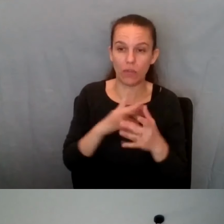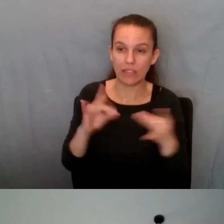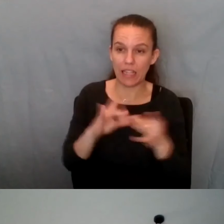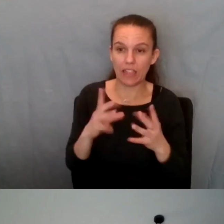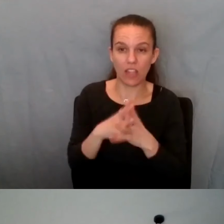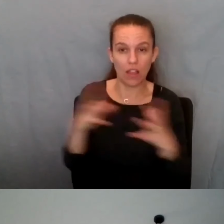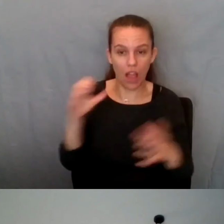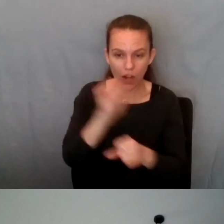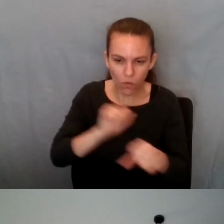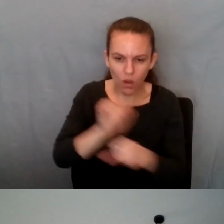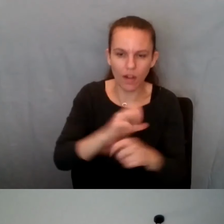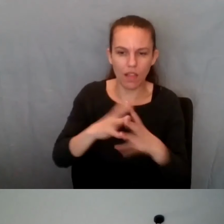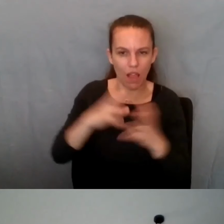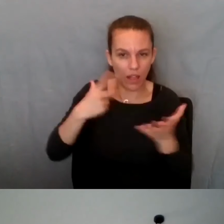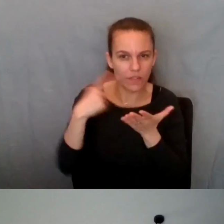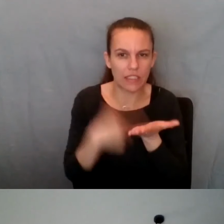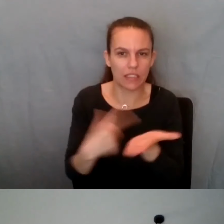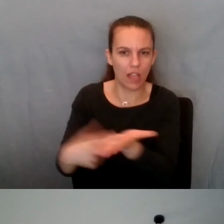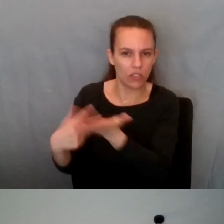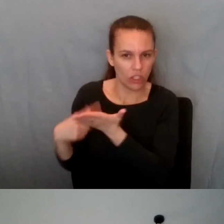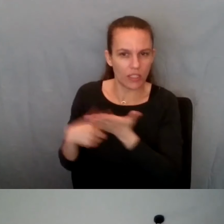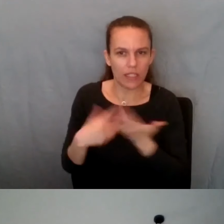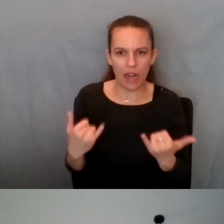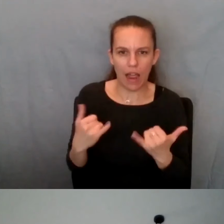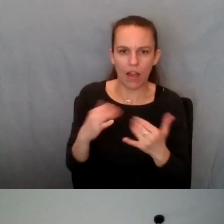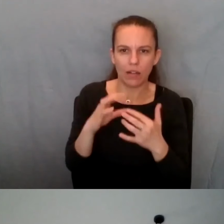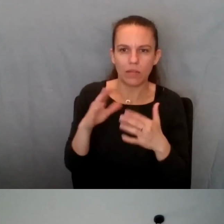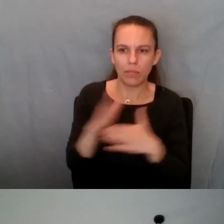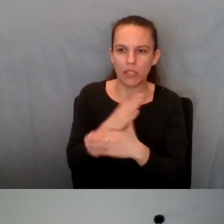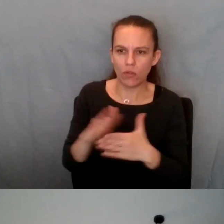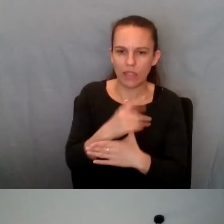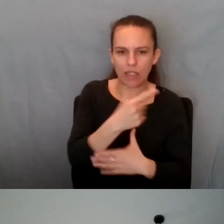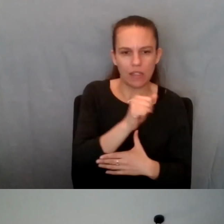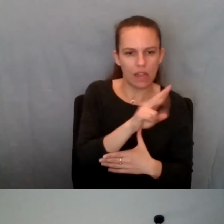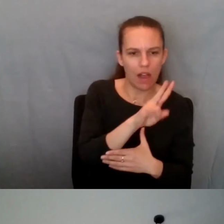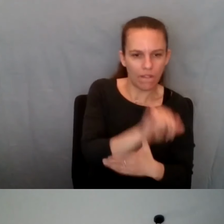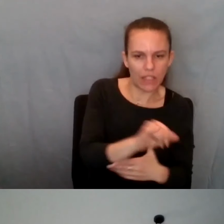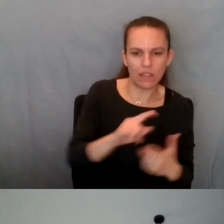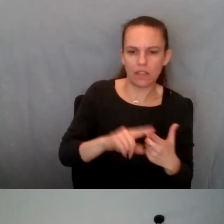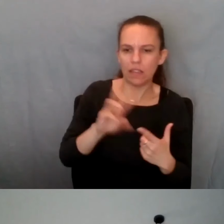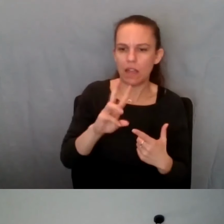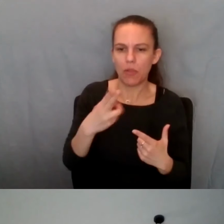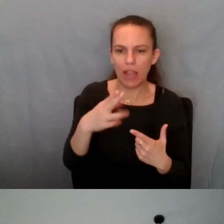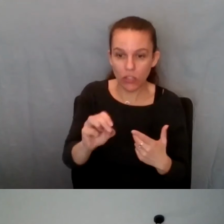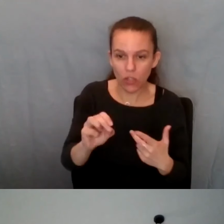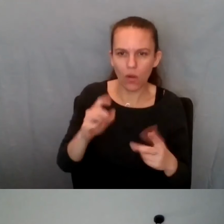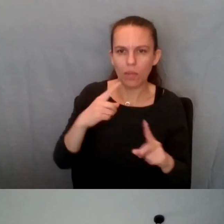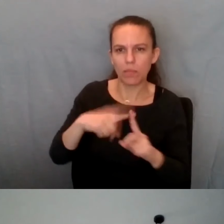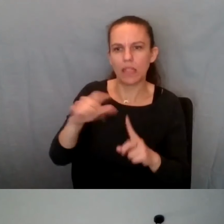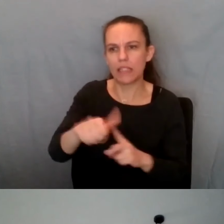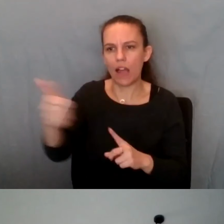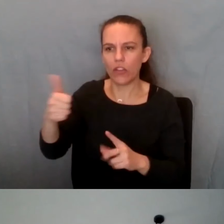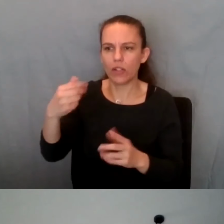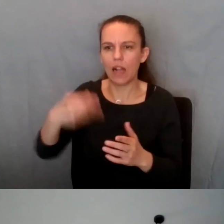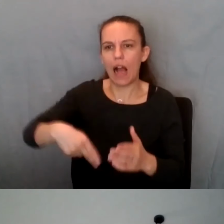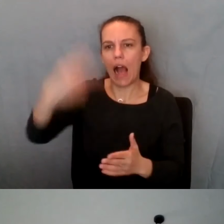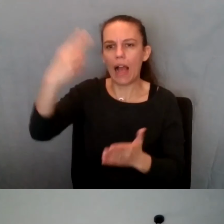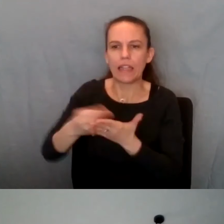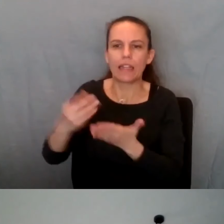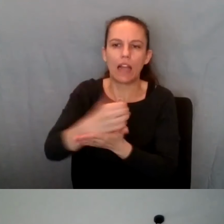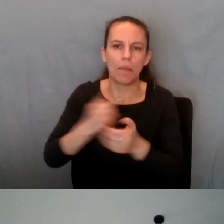discussions between Gavi, WHO, and many of the high-income countries about